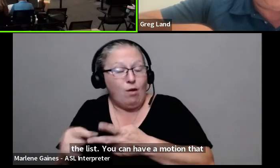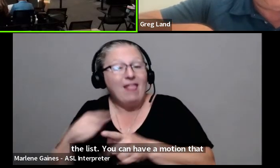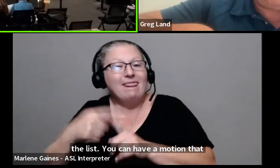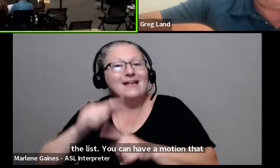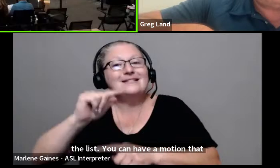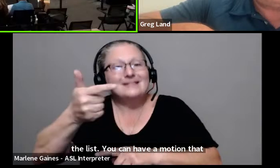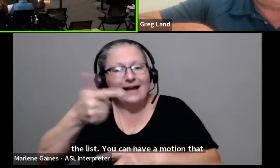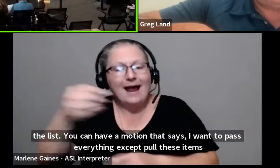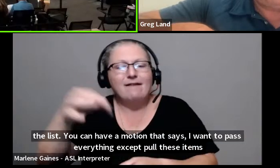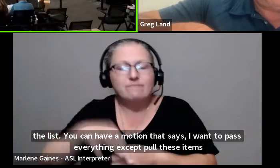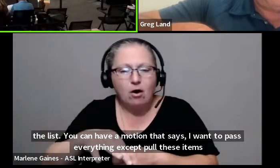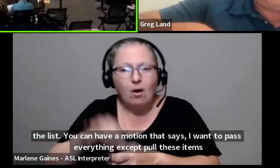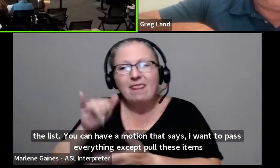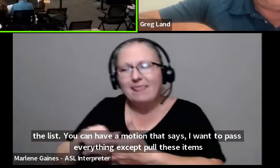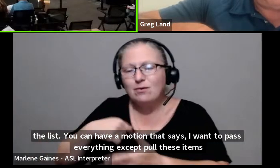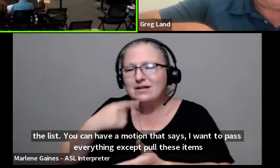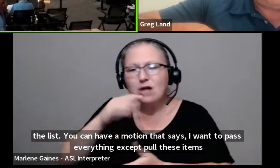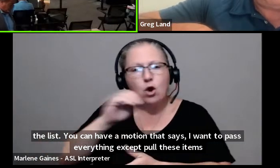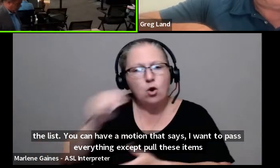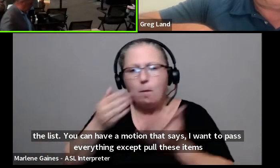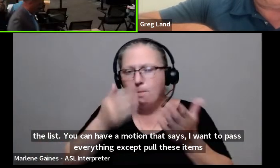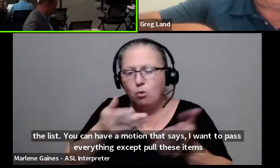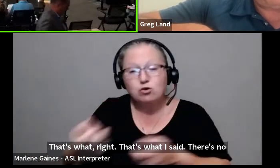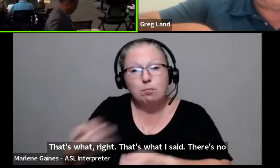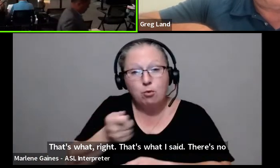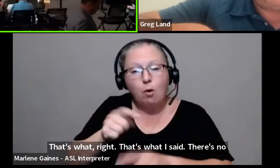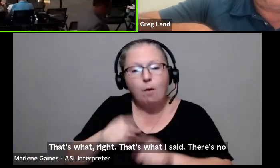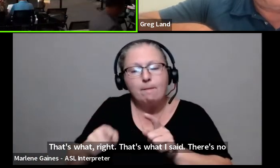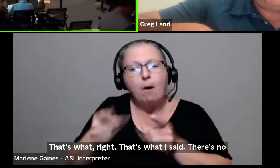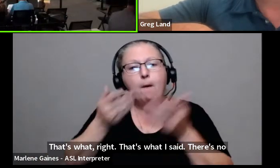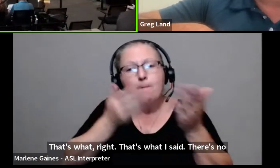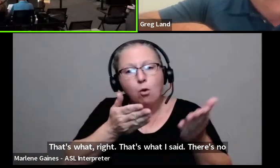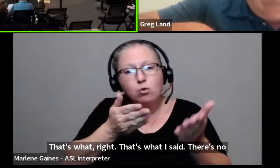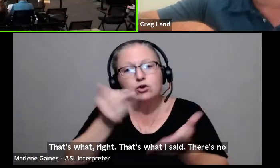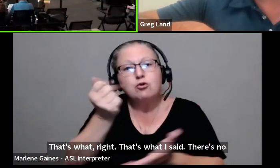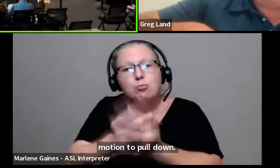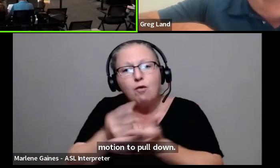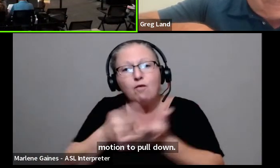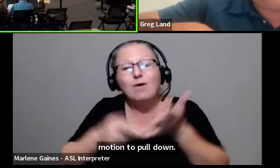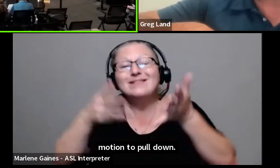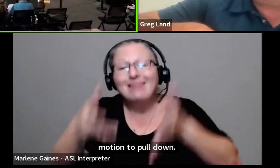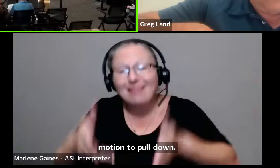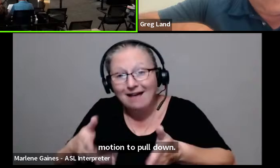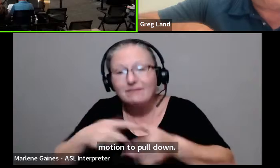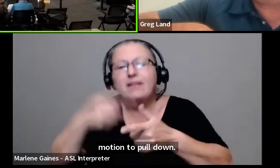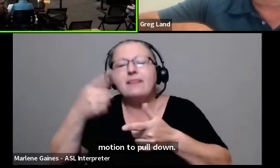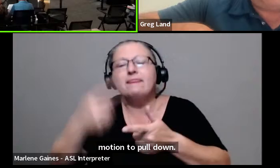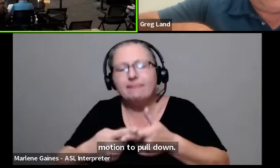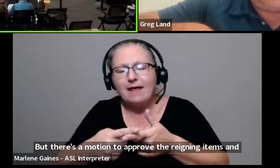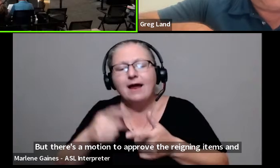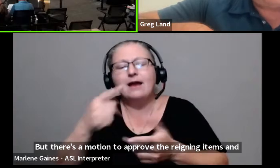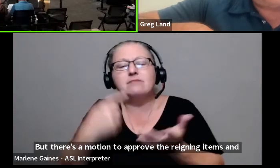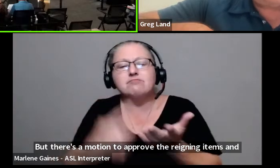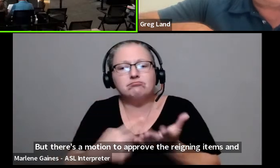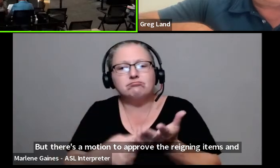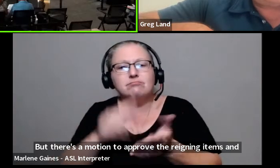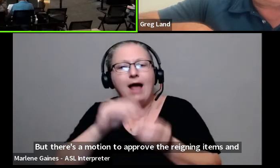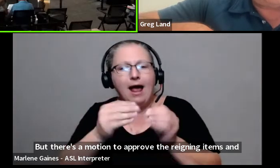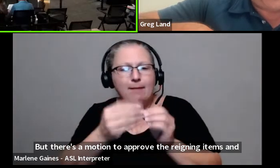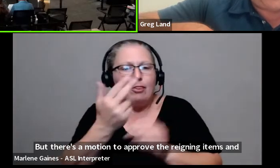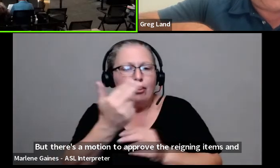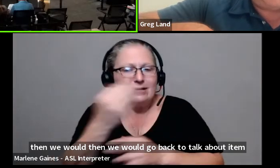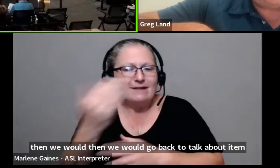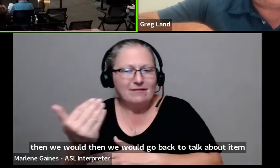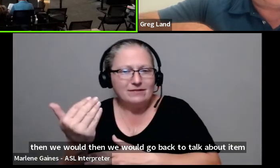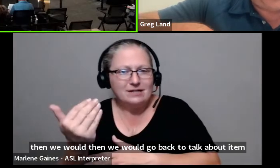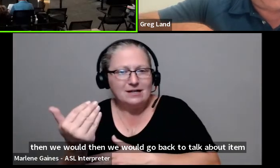and a vote. That's what I said. There's no motion to pull the items, but there's a motion to approve the remaining items, and then we would go back to talk about item 13 and item